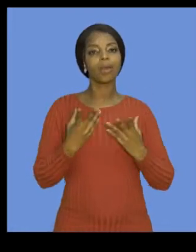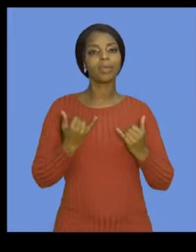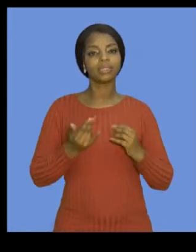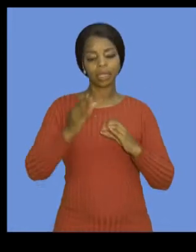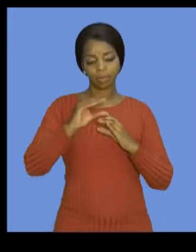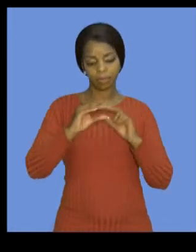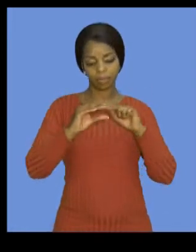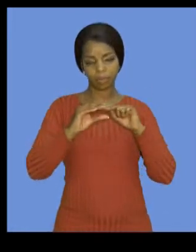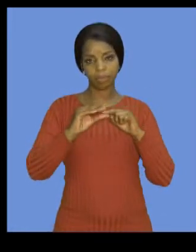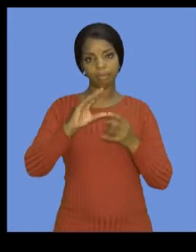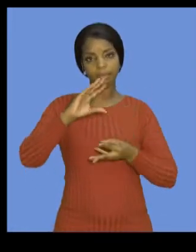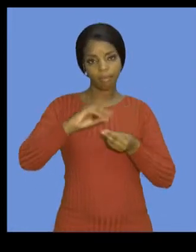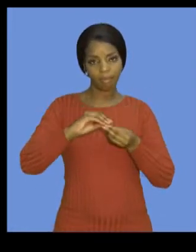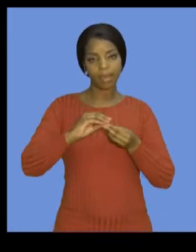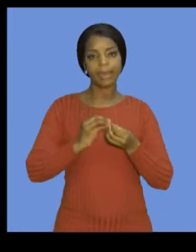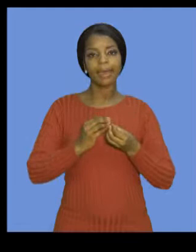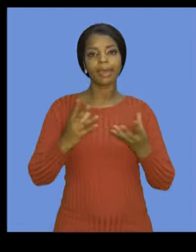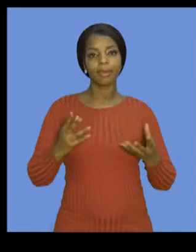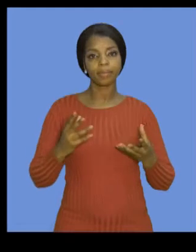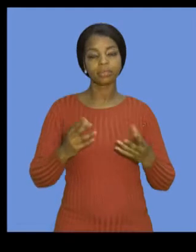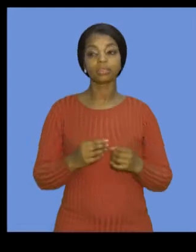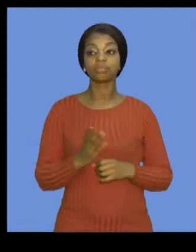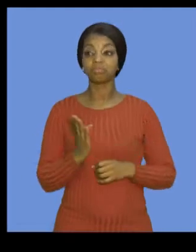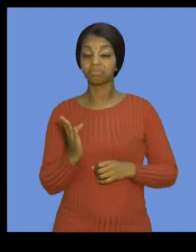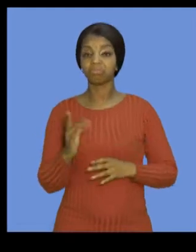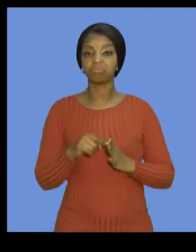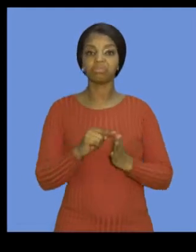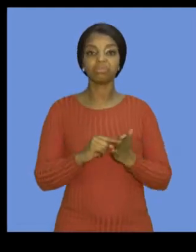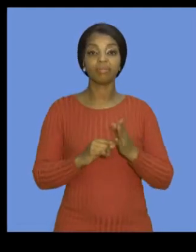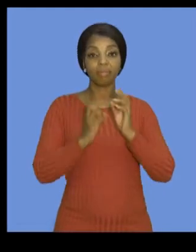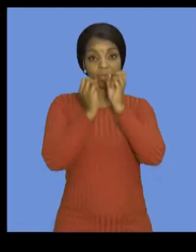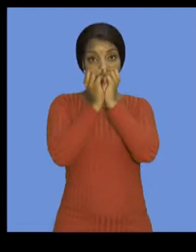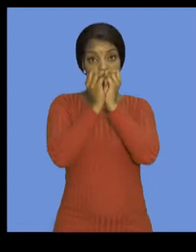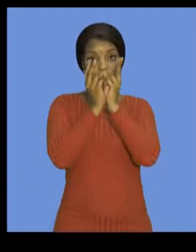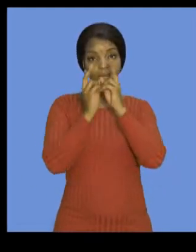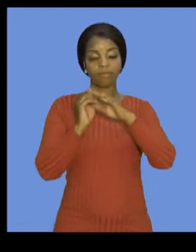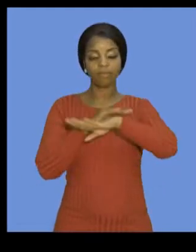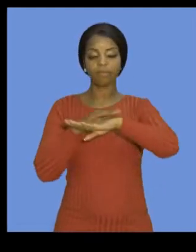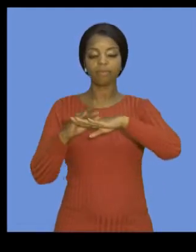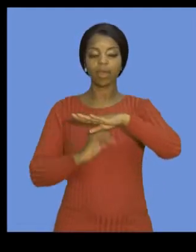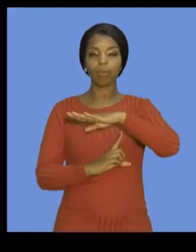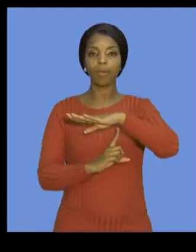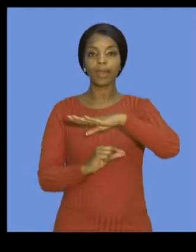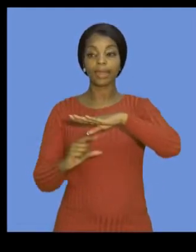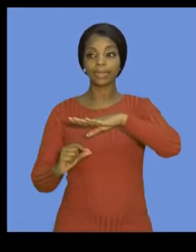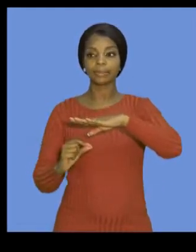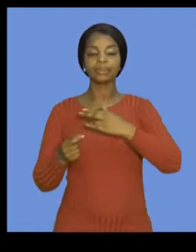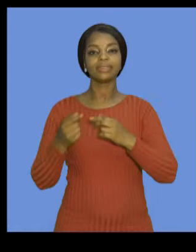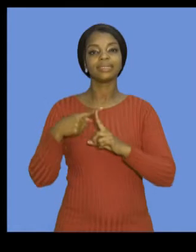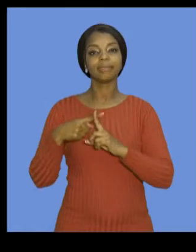over 100 multiplied by the 1,000. And this will then give